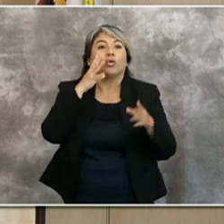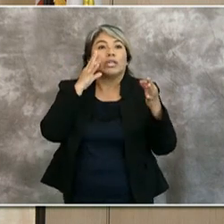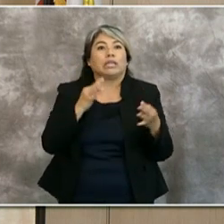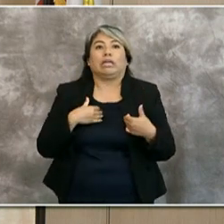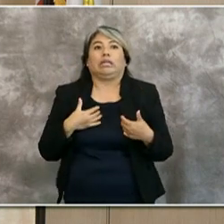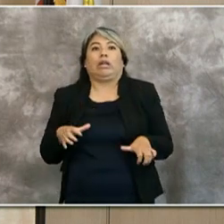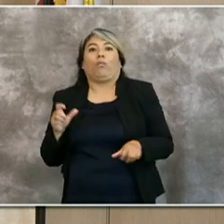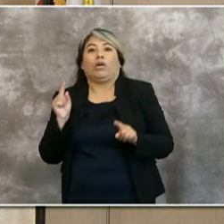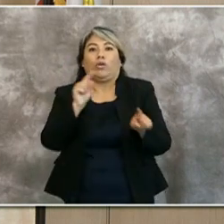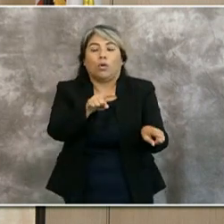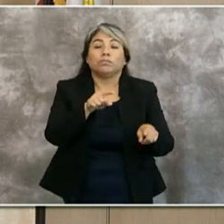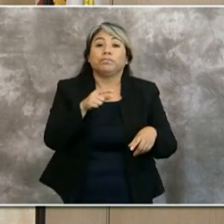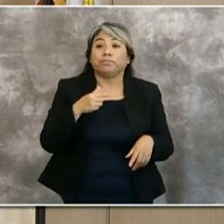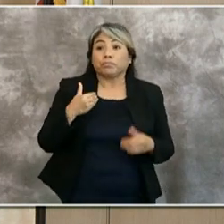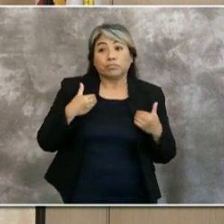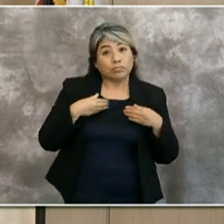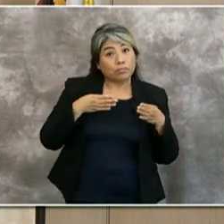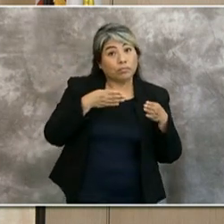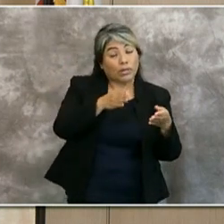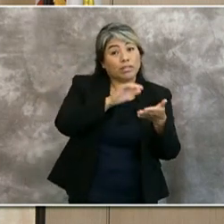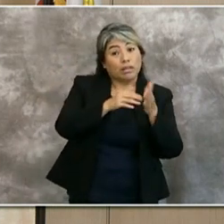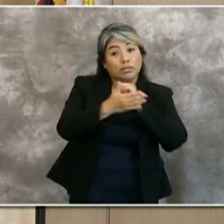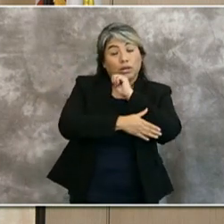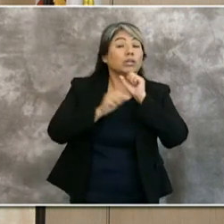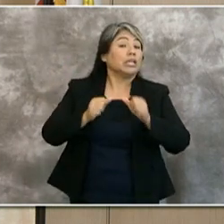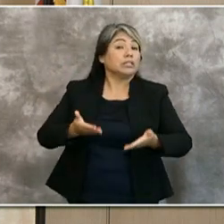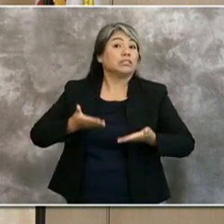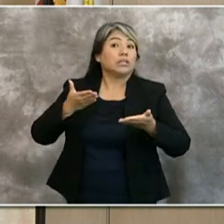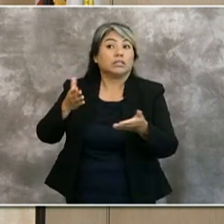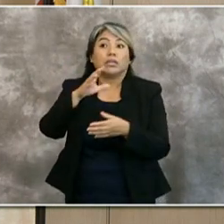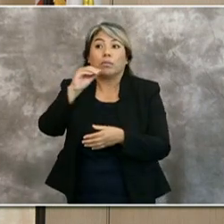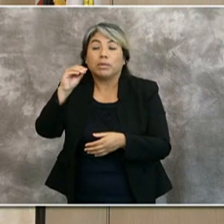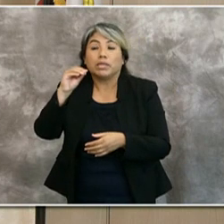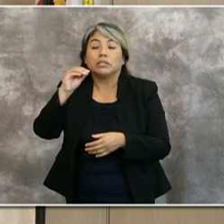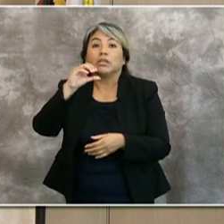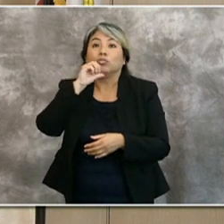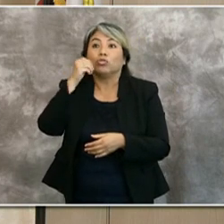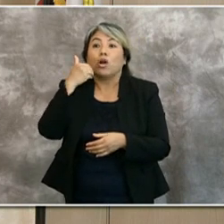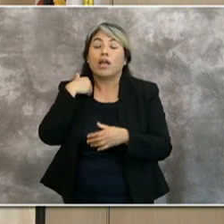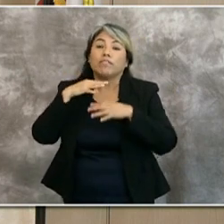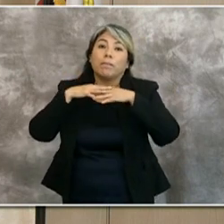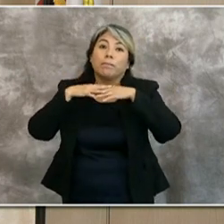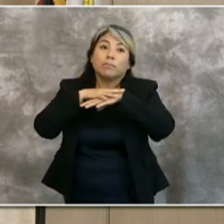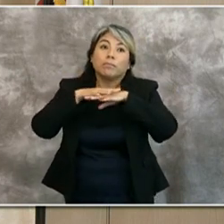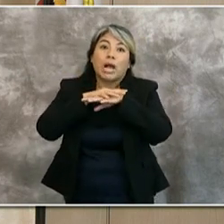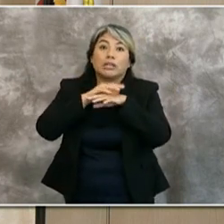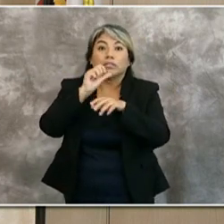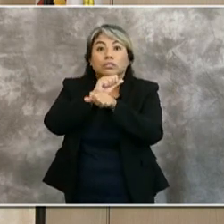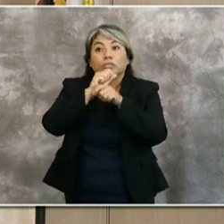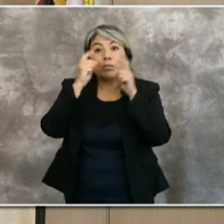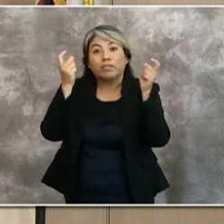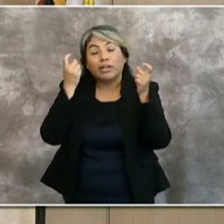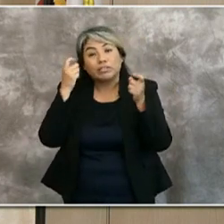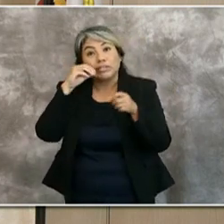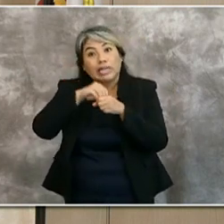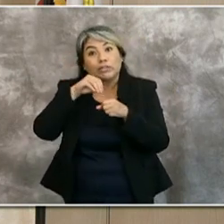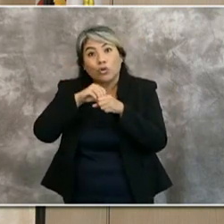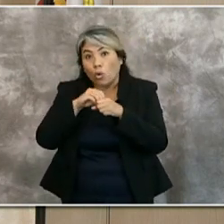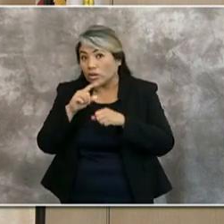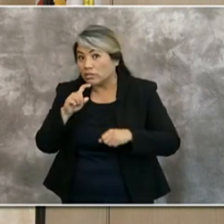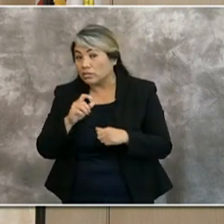not to attend. Is there a way the county could suggest companies do not hold mass job fairs in indoor